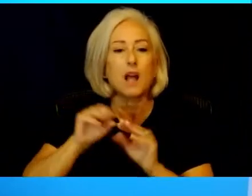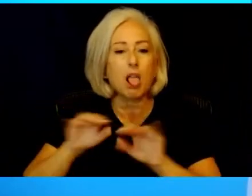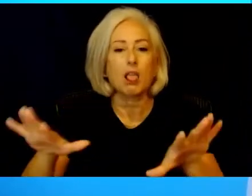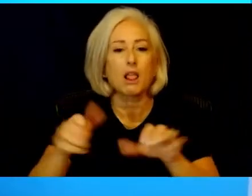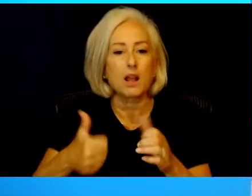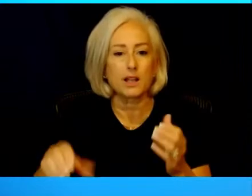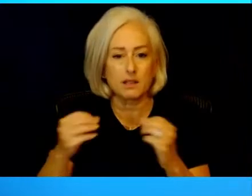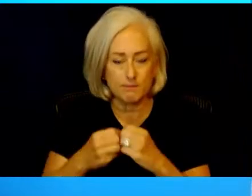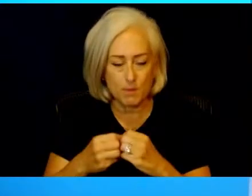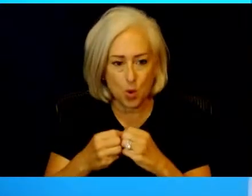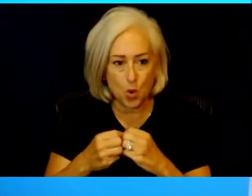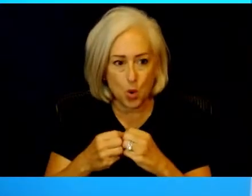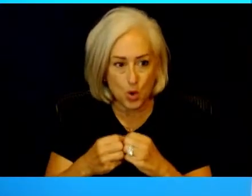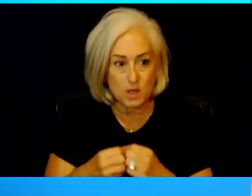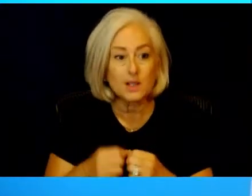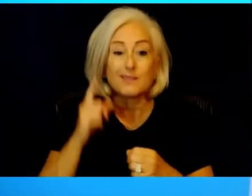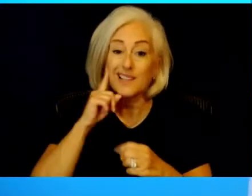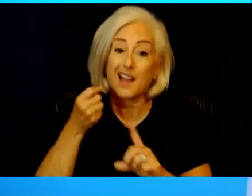for sure.